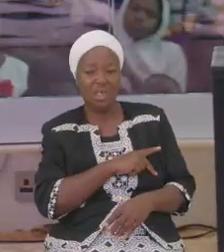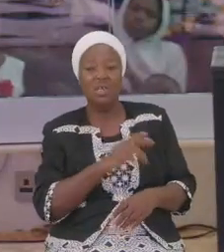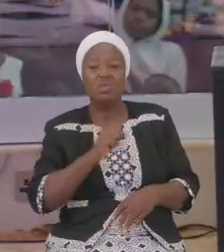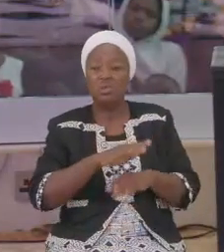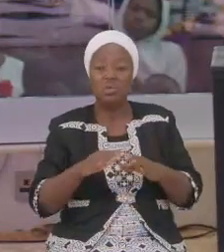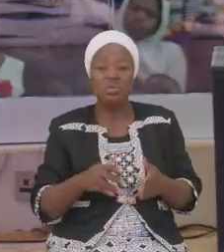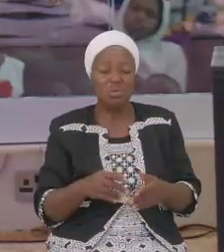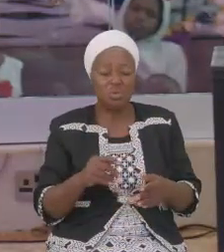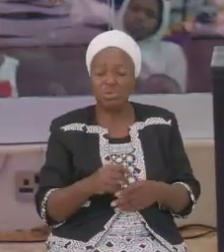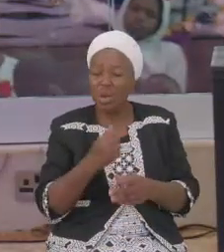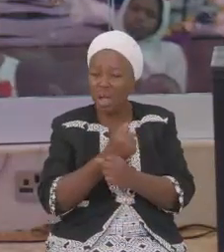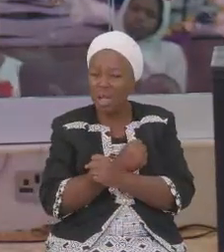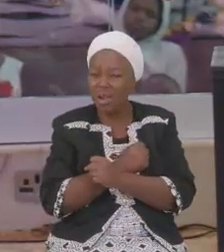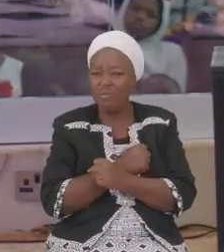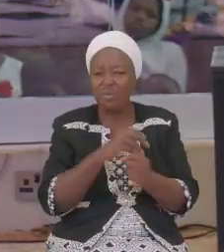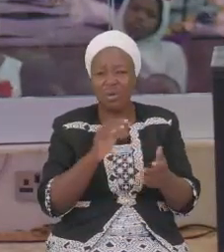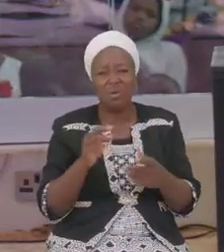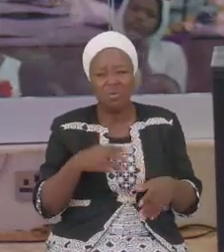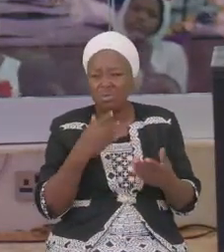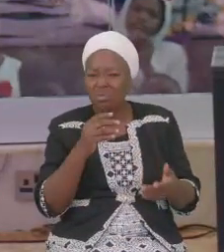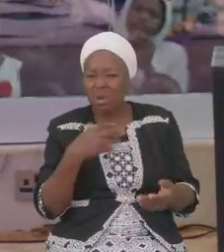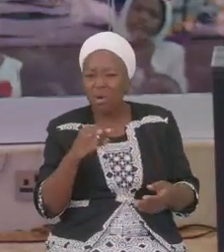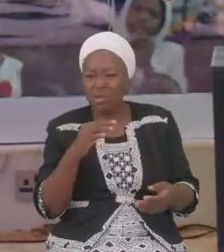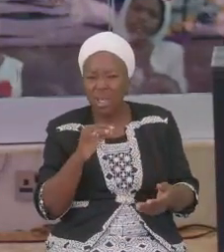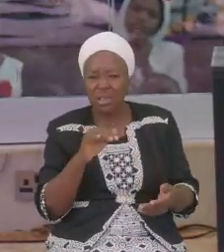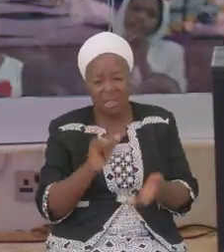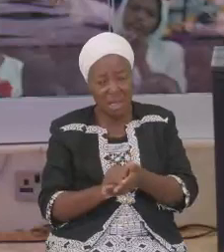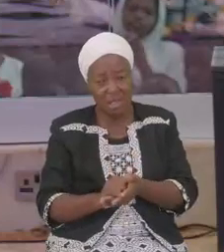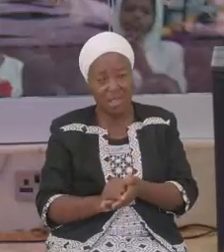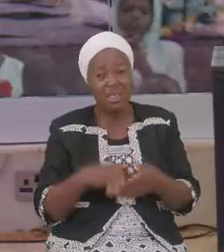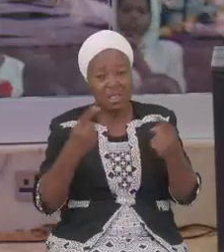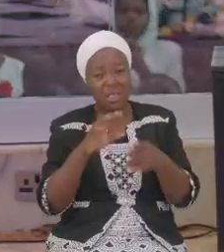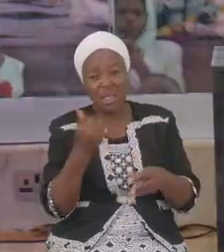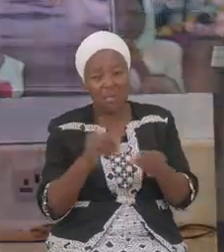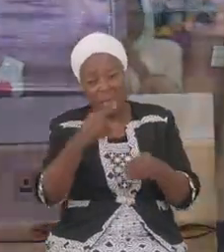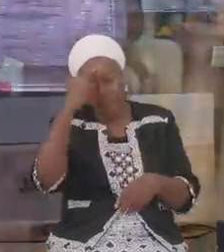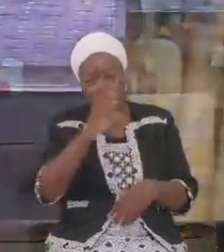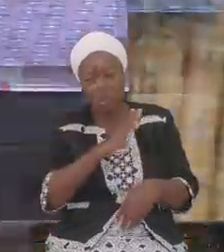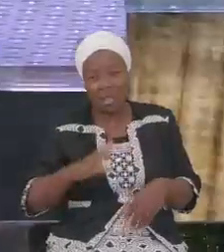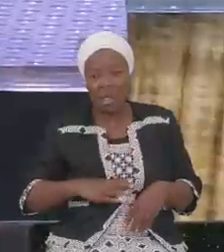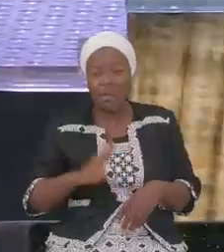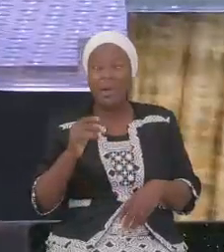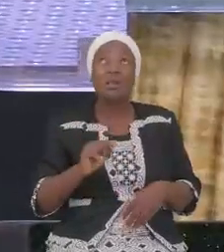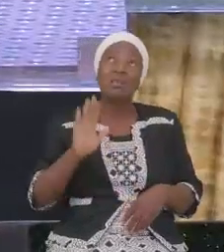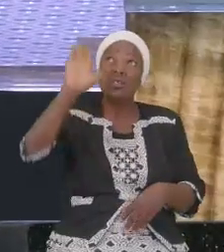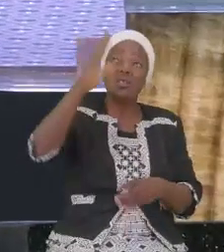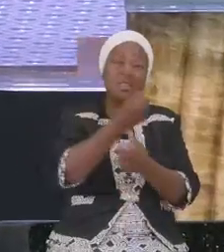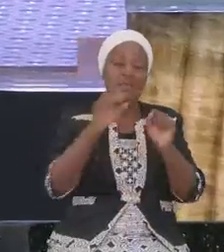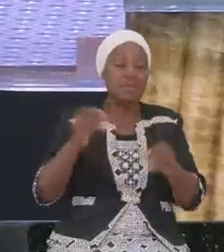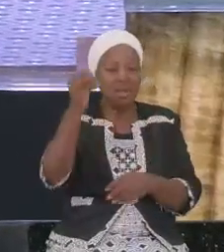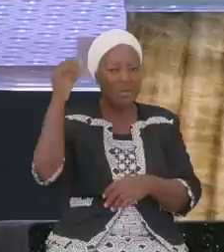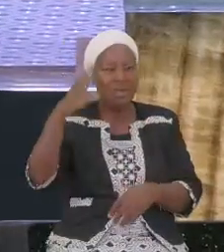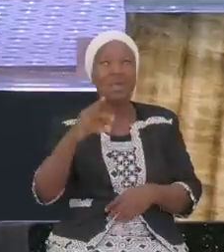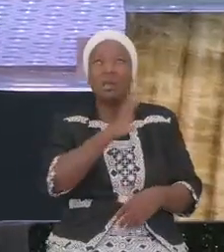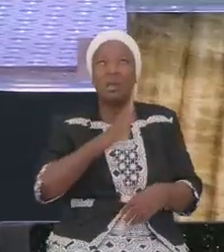really love or delight in that thing anymore. Because now Christ, by his saving grace, Christ, by